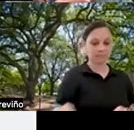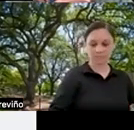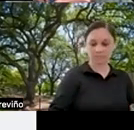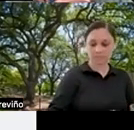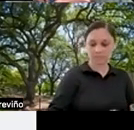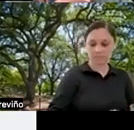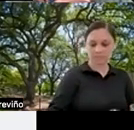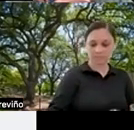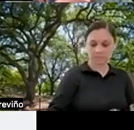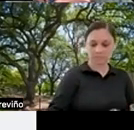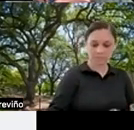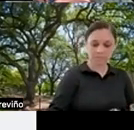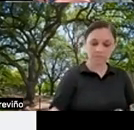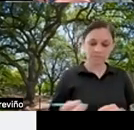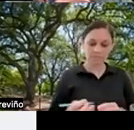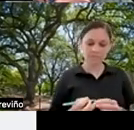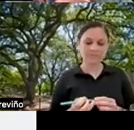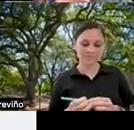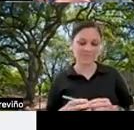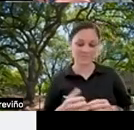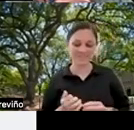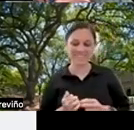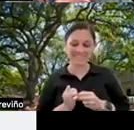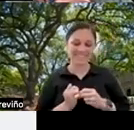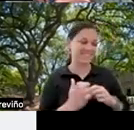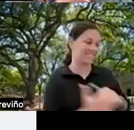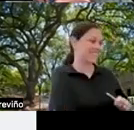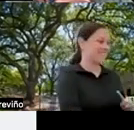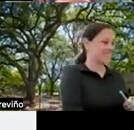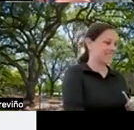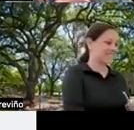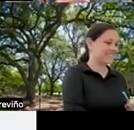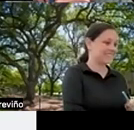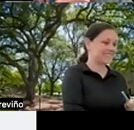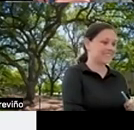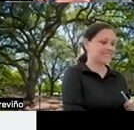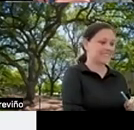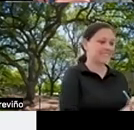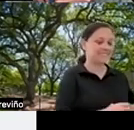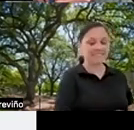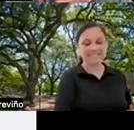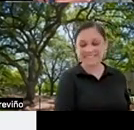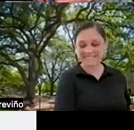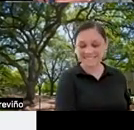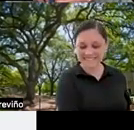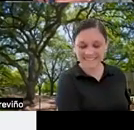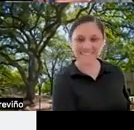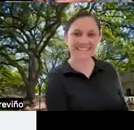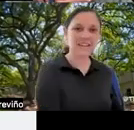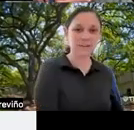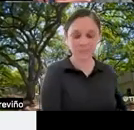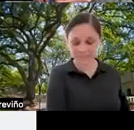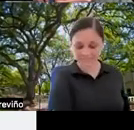so we could just move a little further. Yeah, thanks,